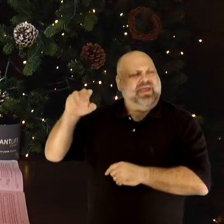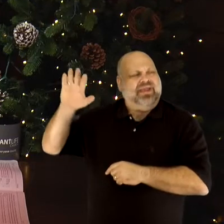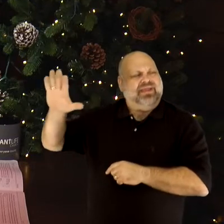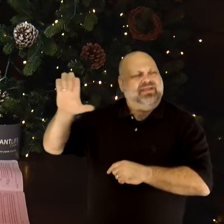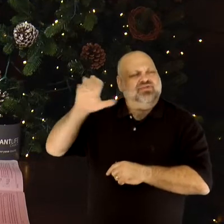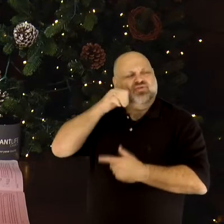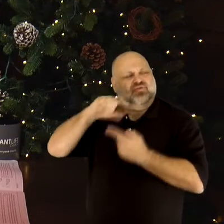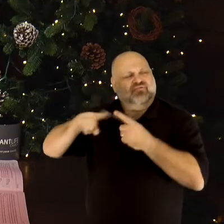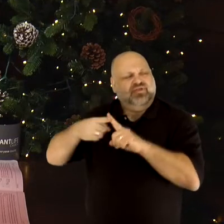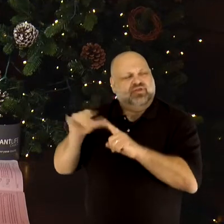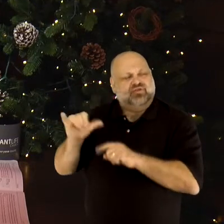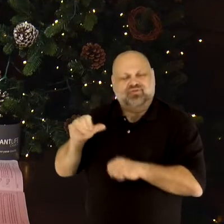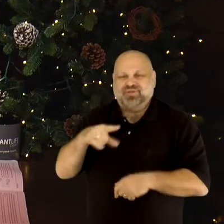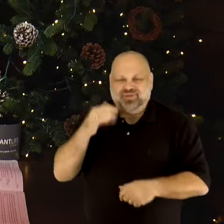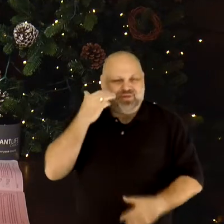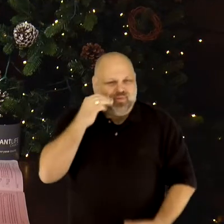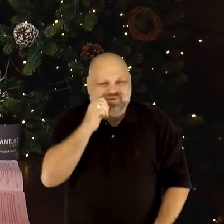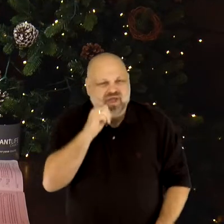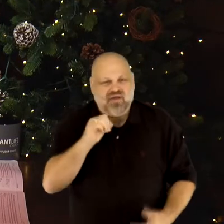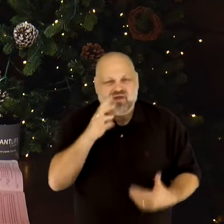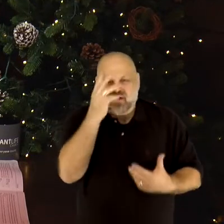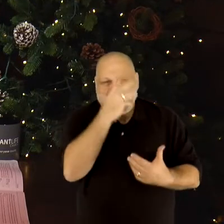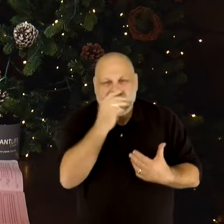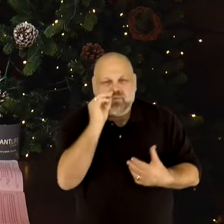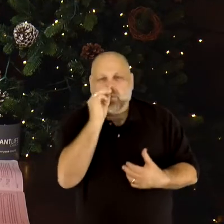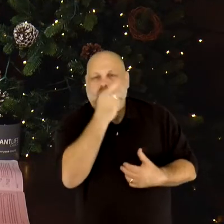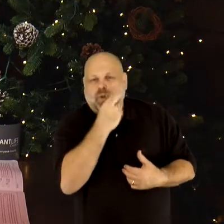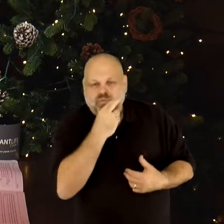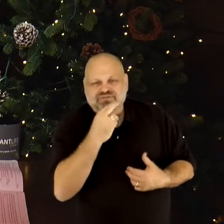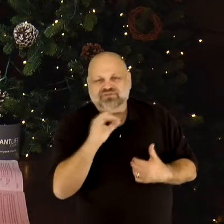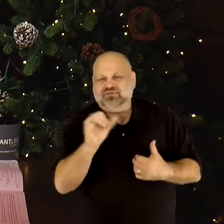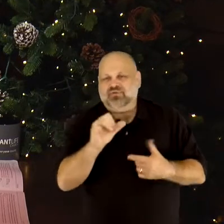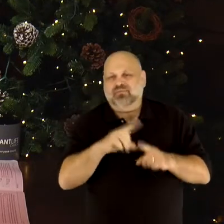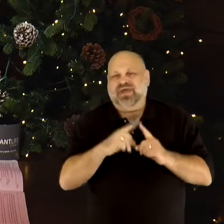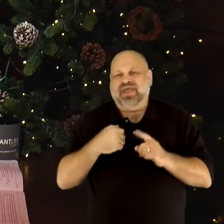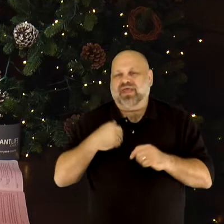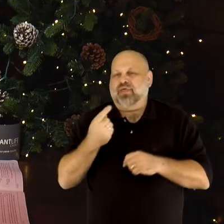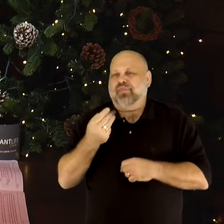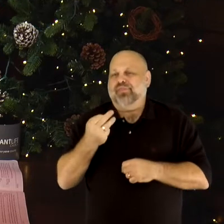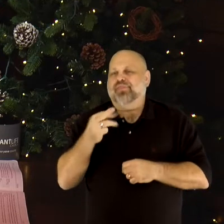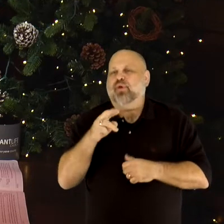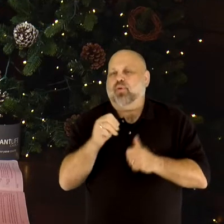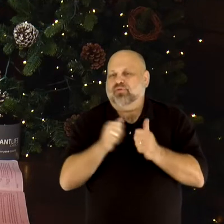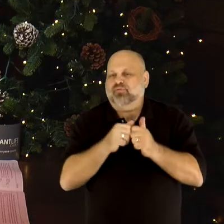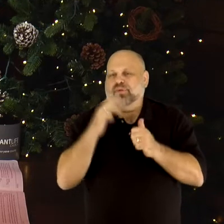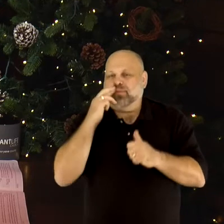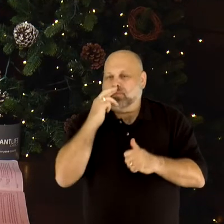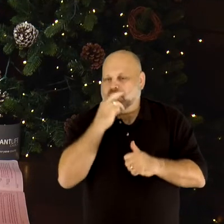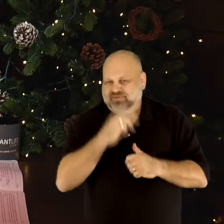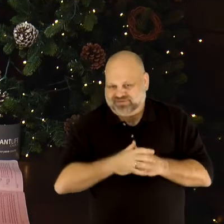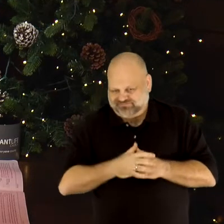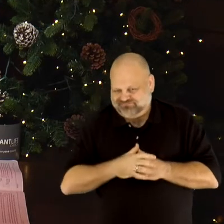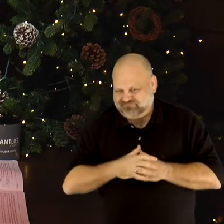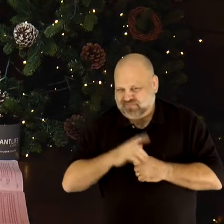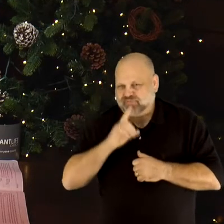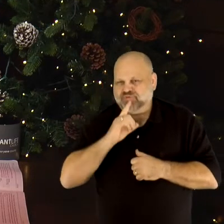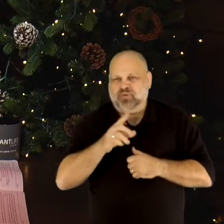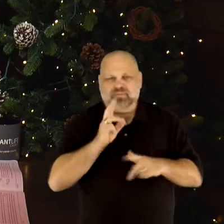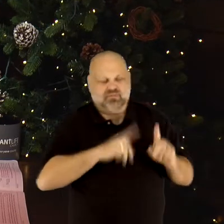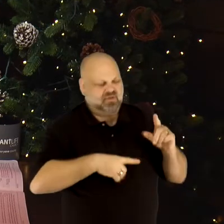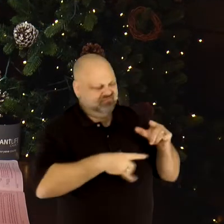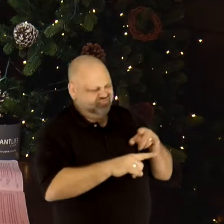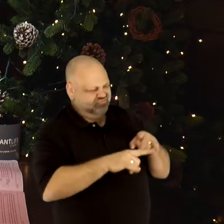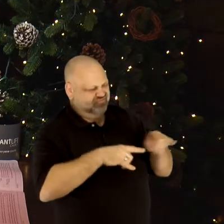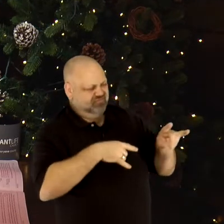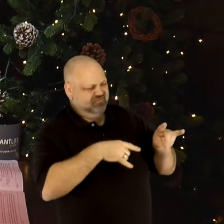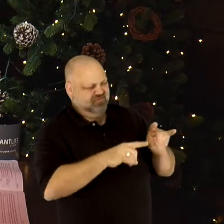roses like we think. She had the thorns along with the roses. I'm sure people mocked her, made